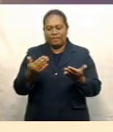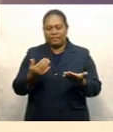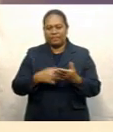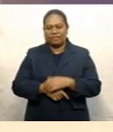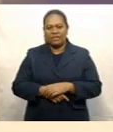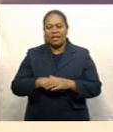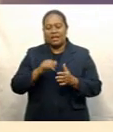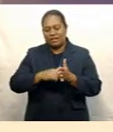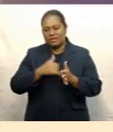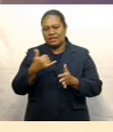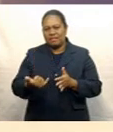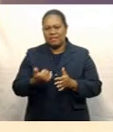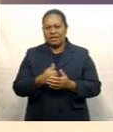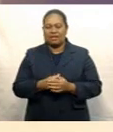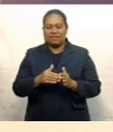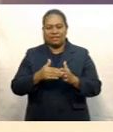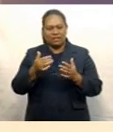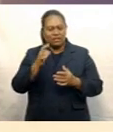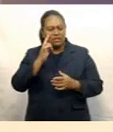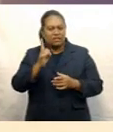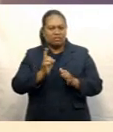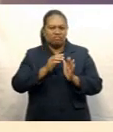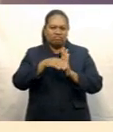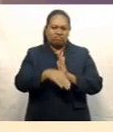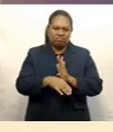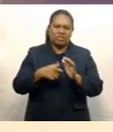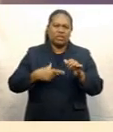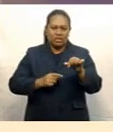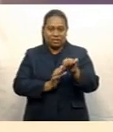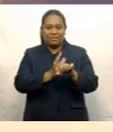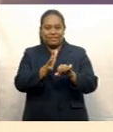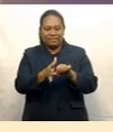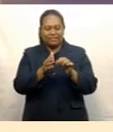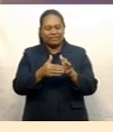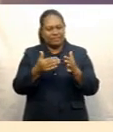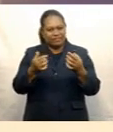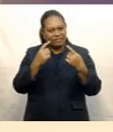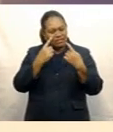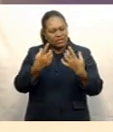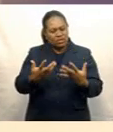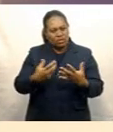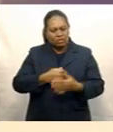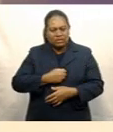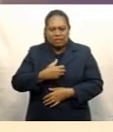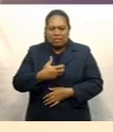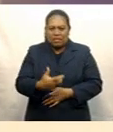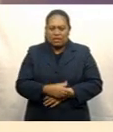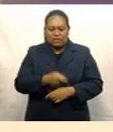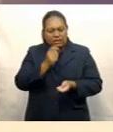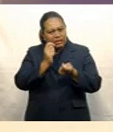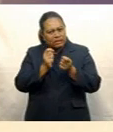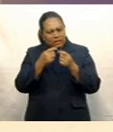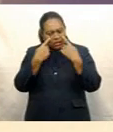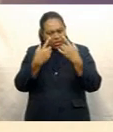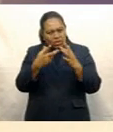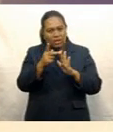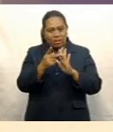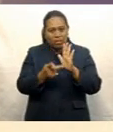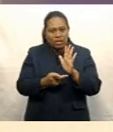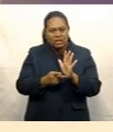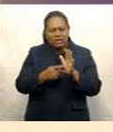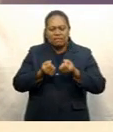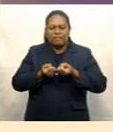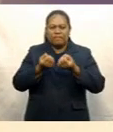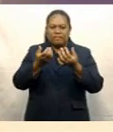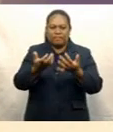as unemployment dived to pre-pandemic lows. This was a major upside surprise that will test policymakers' commitment to